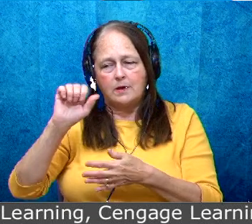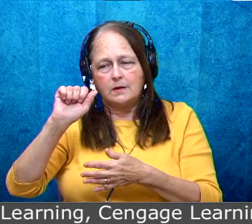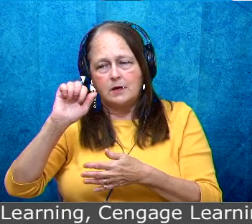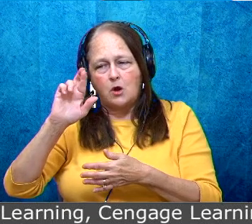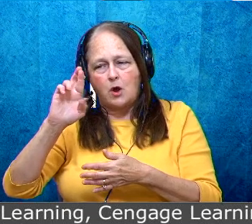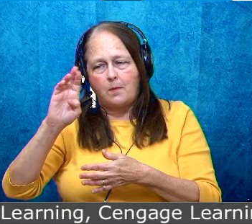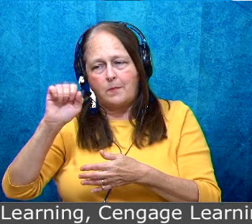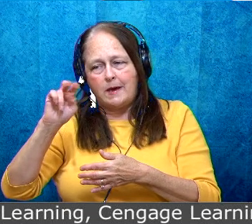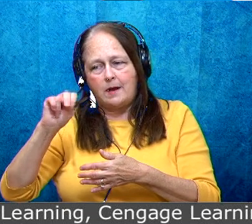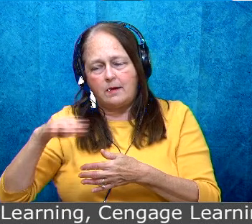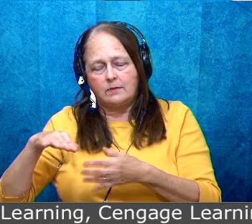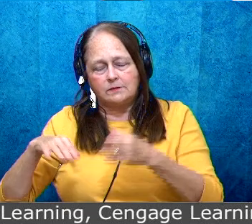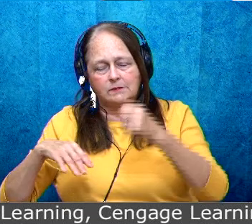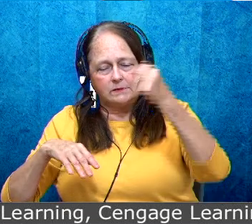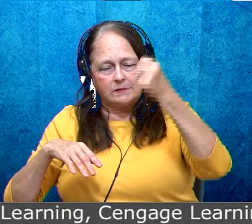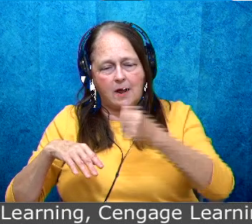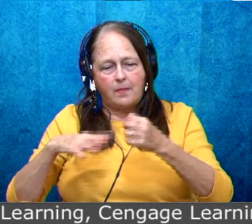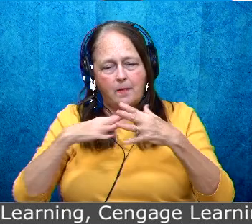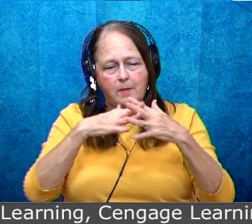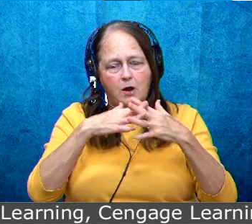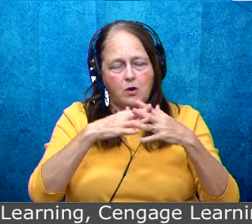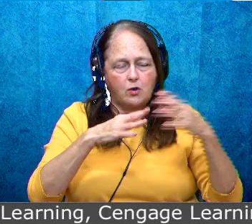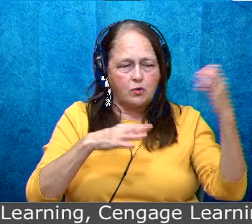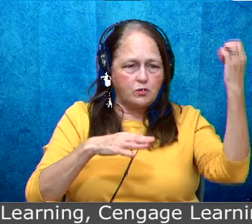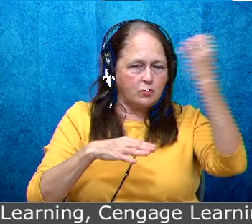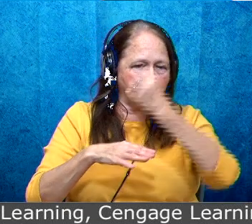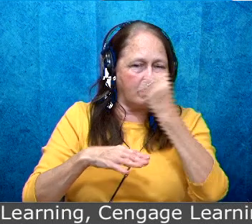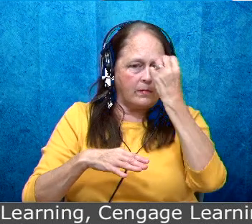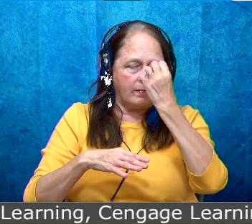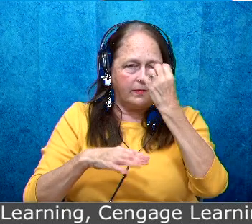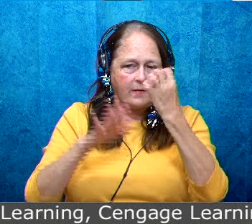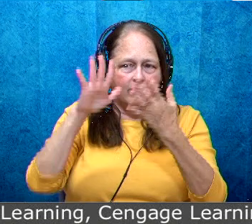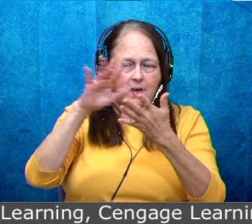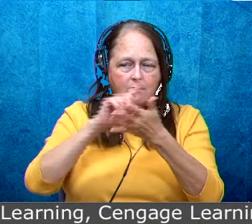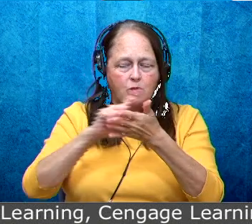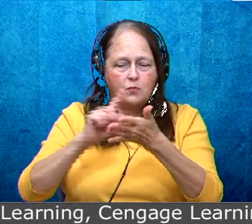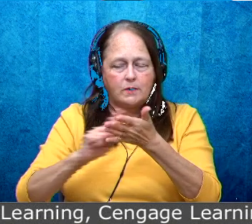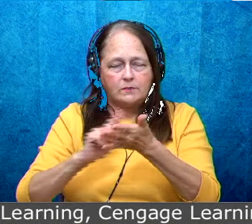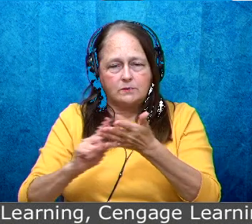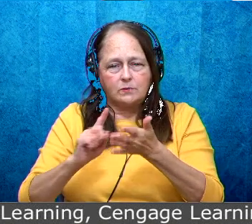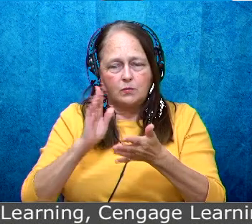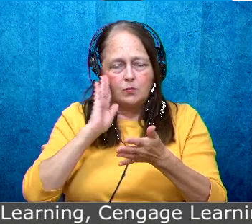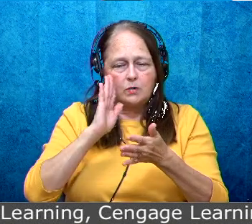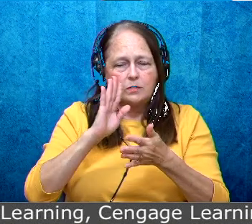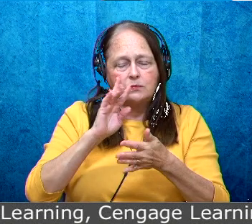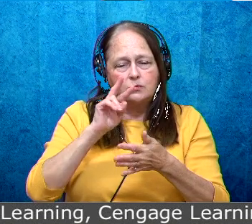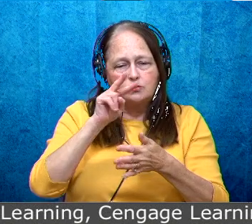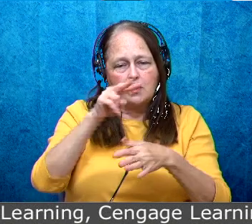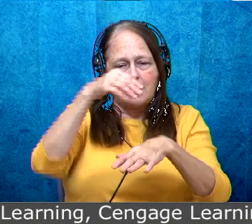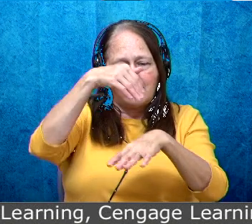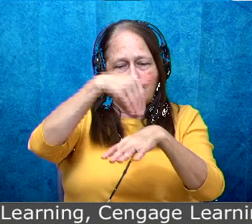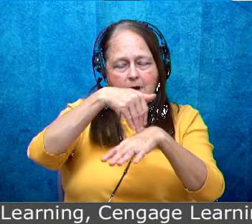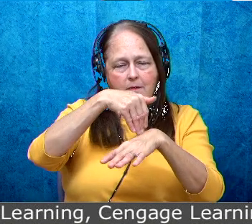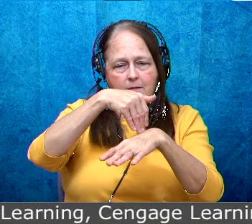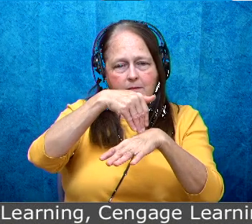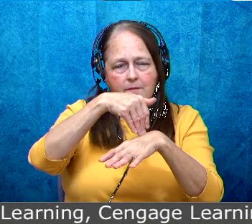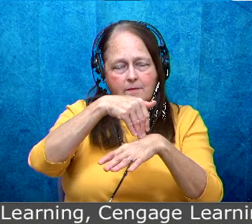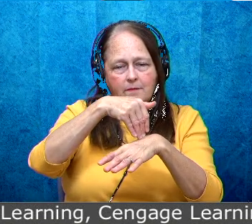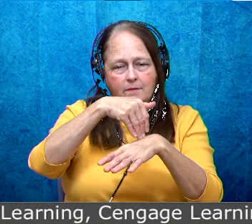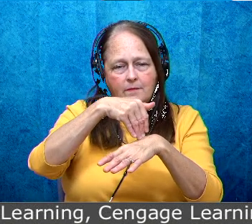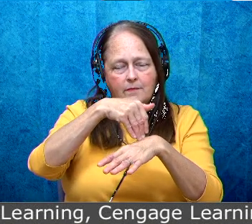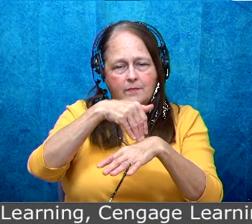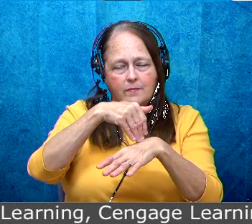South America, and Europe. So over the next 5 weeks after today, we're going to be looking at